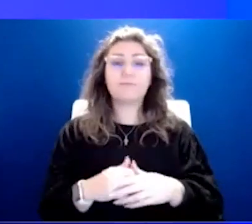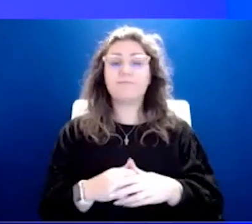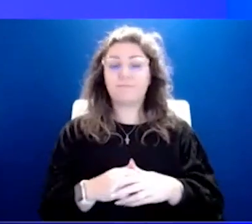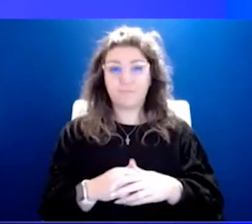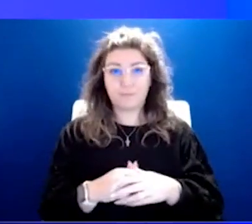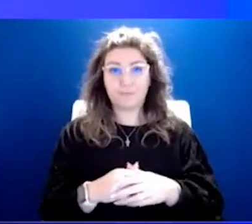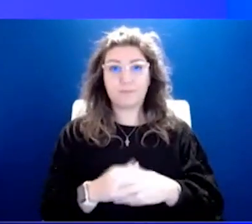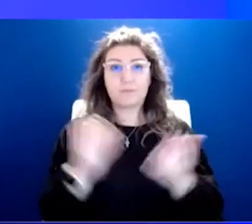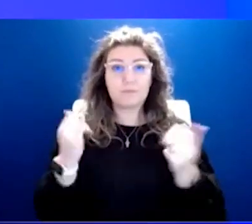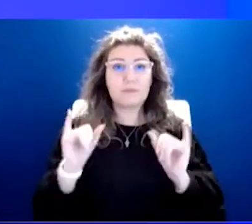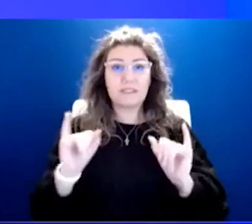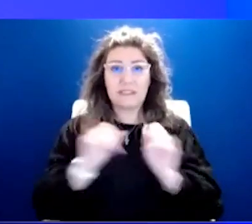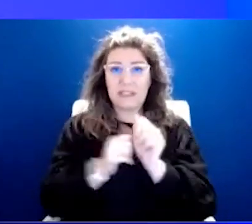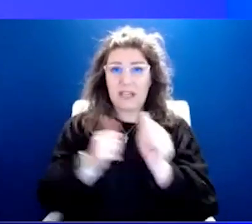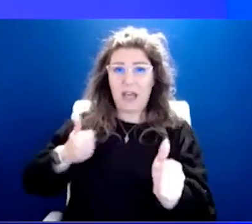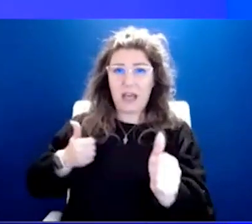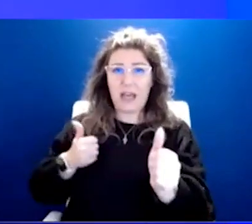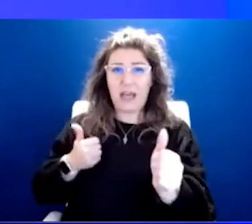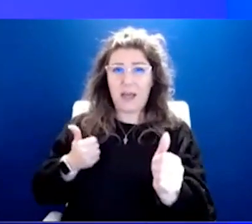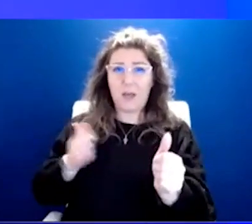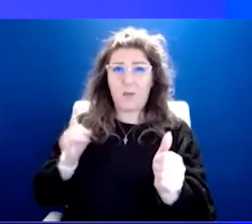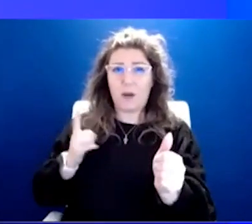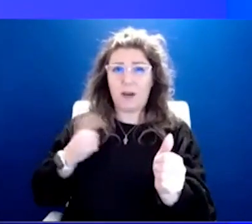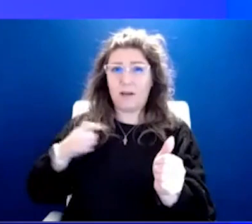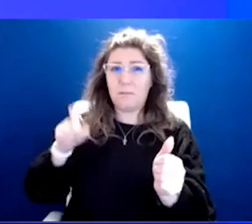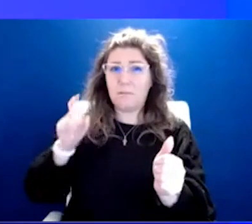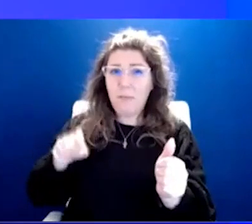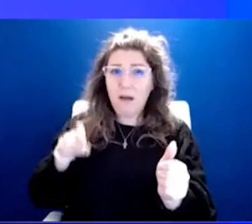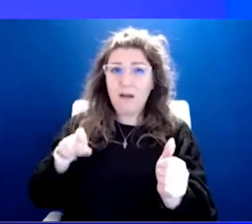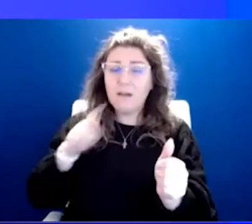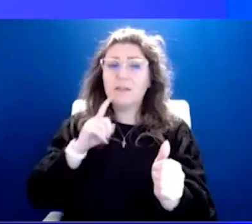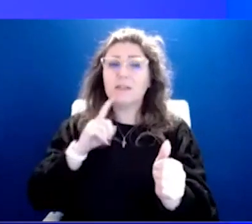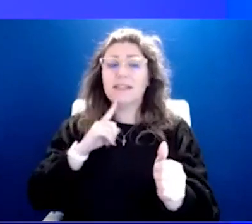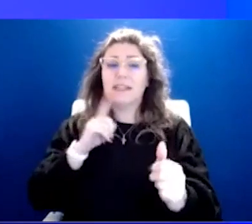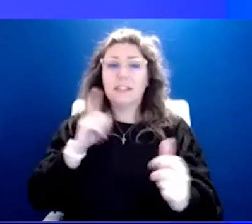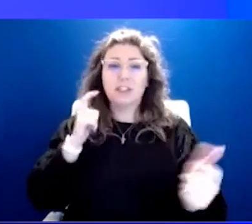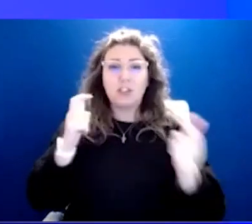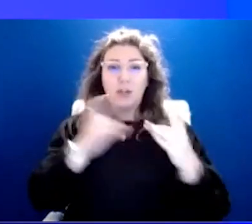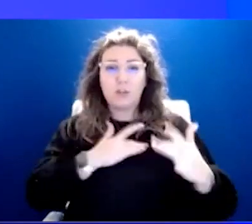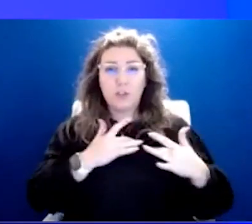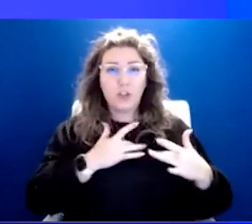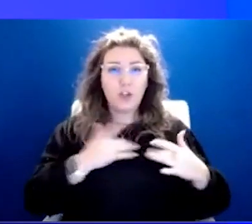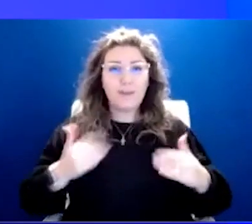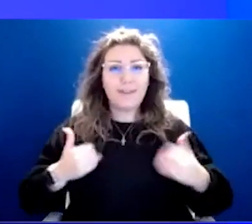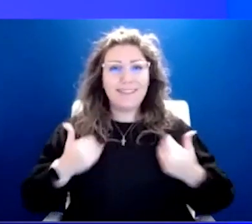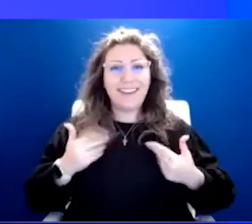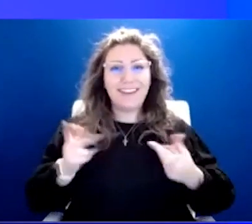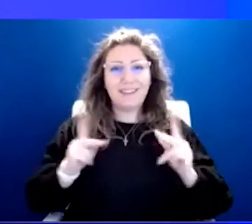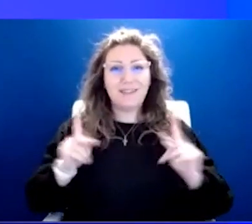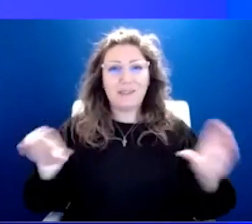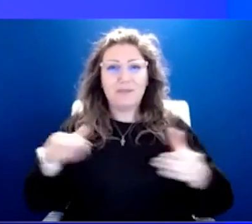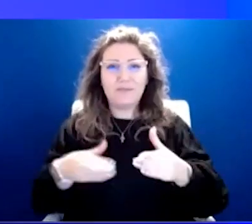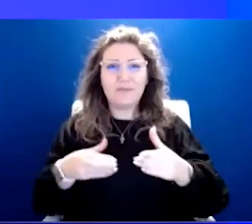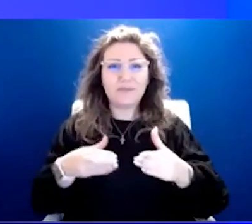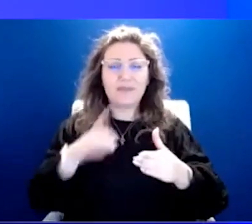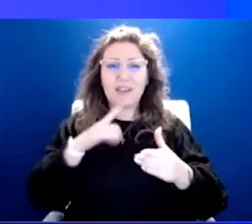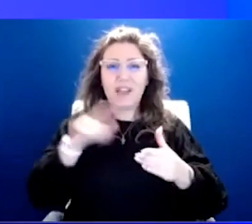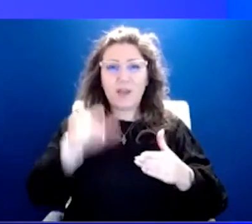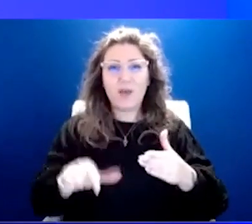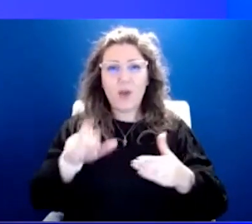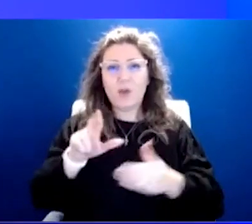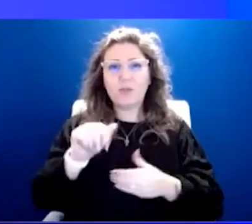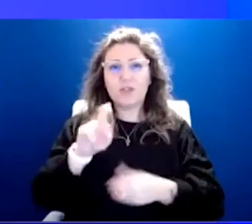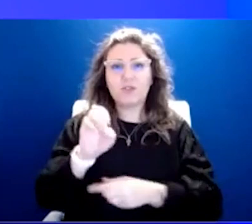much behind where we think we need to be. The biggest concern, of course, are in the youngest group of people who have the lowest rates of